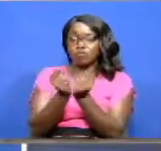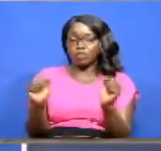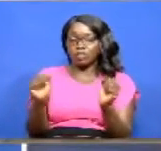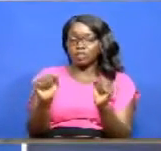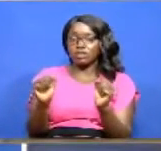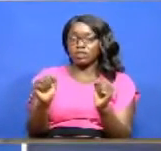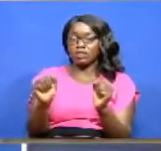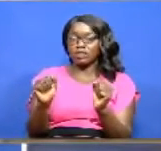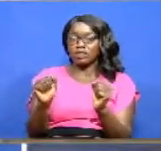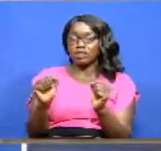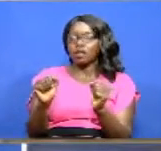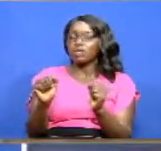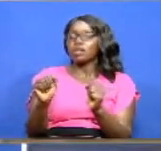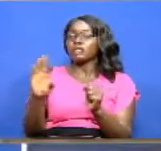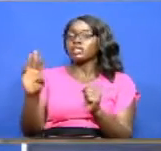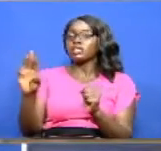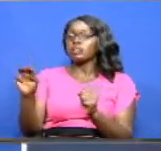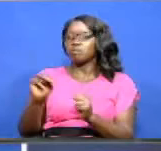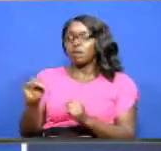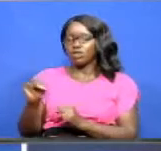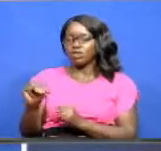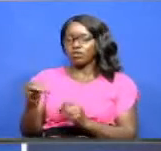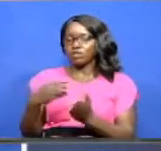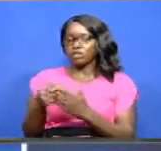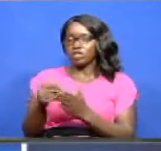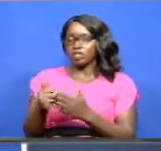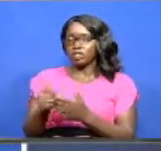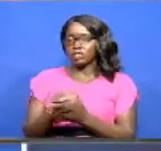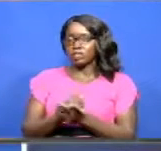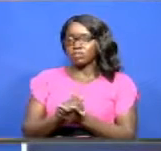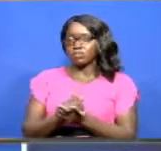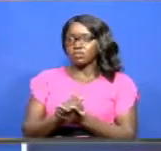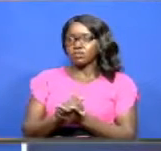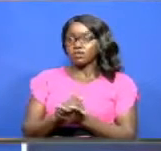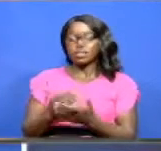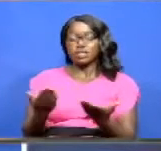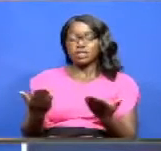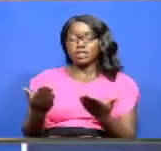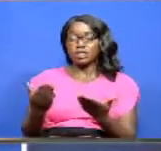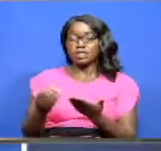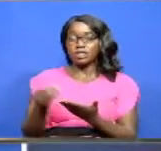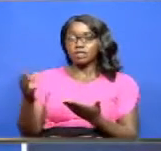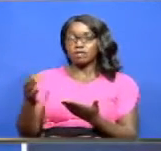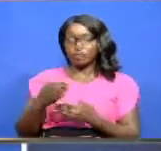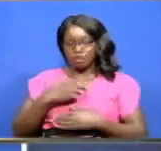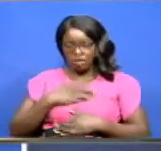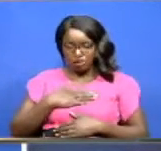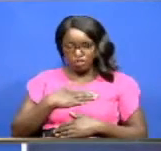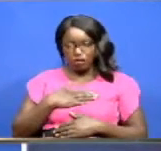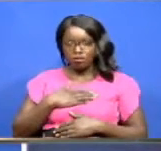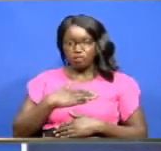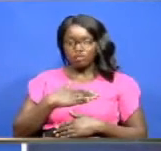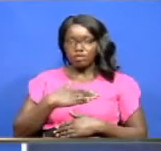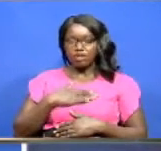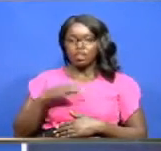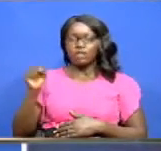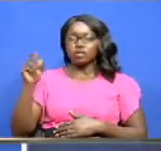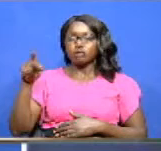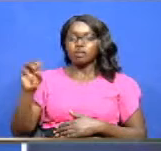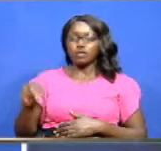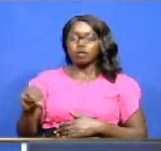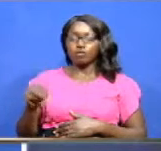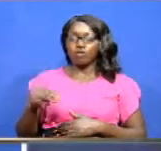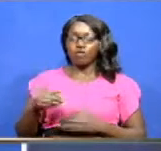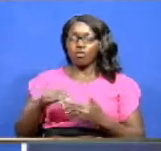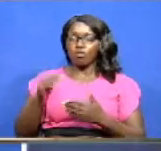shillings or a bond of 3 million shillings. The matter is allocated to Honorable Victor Wakumile, SPM, for further